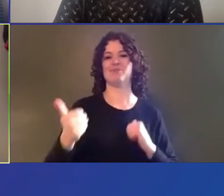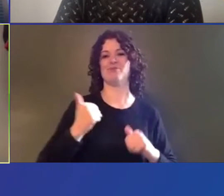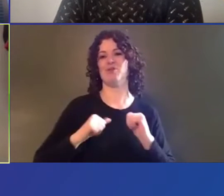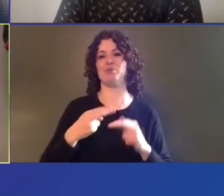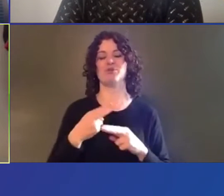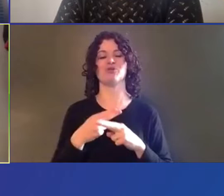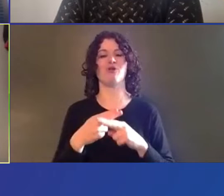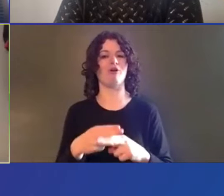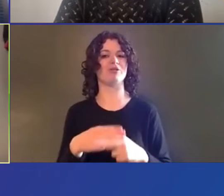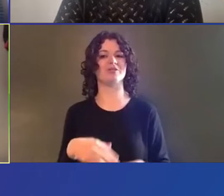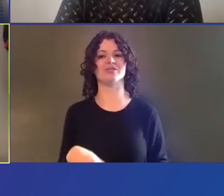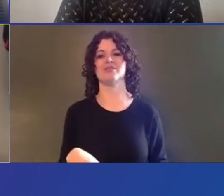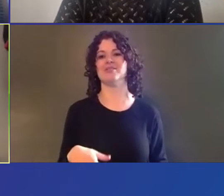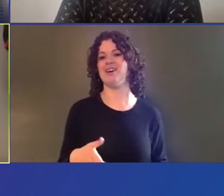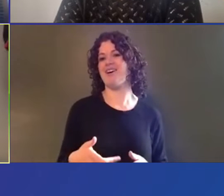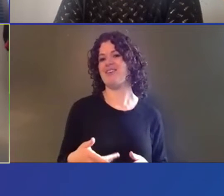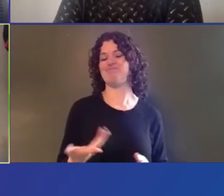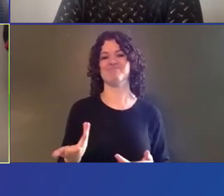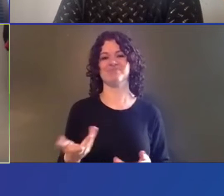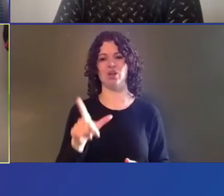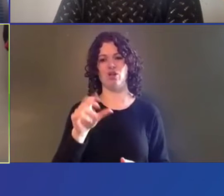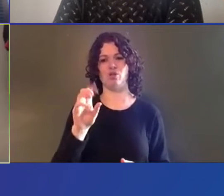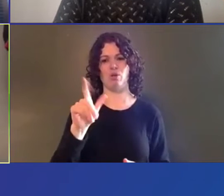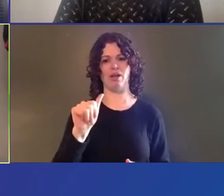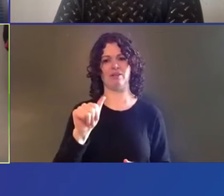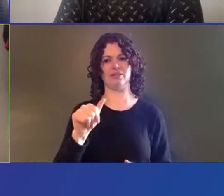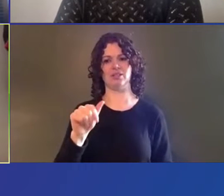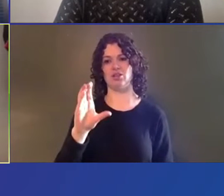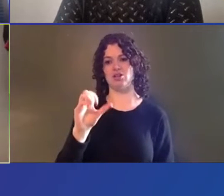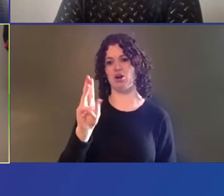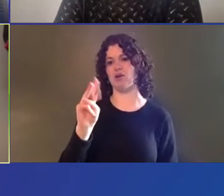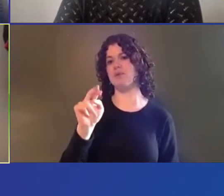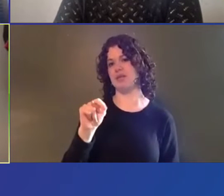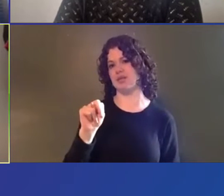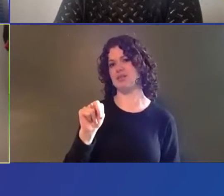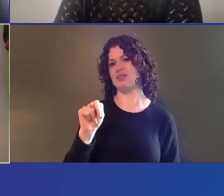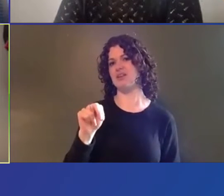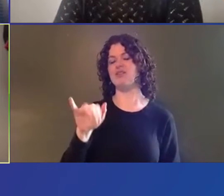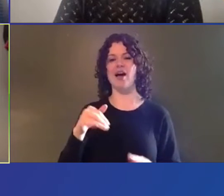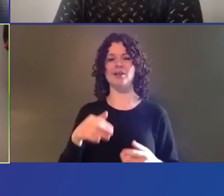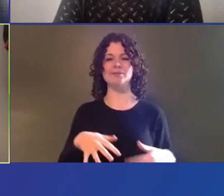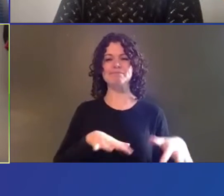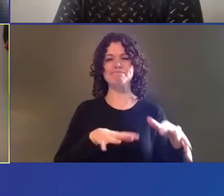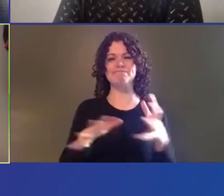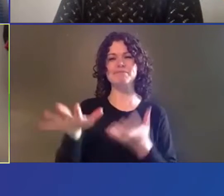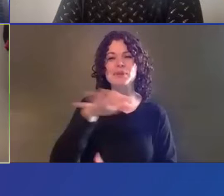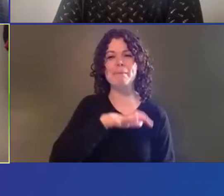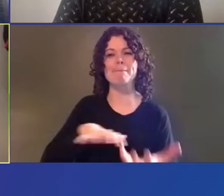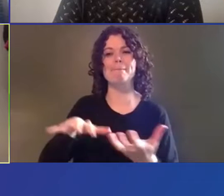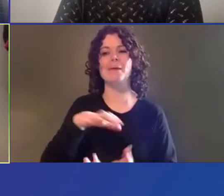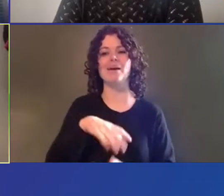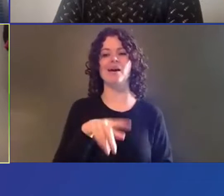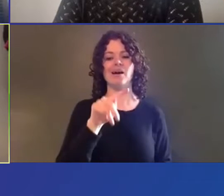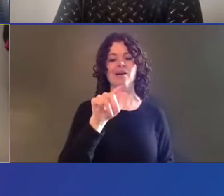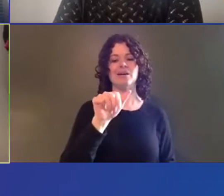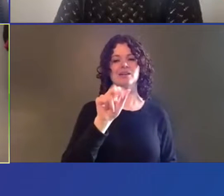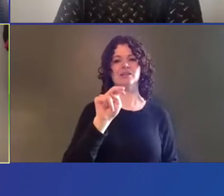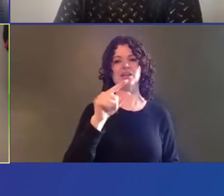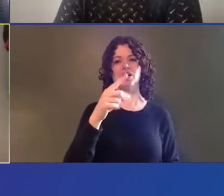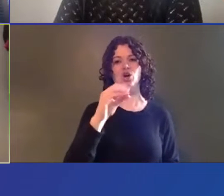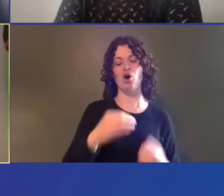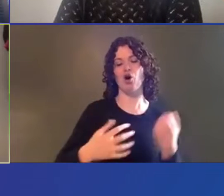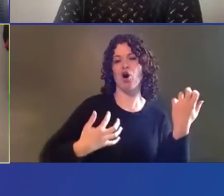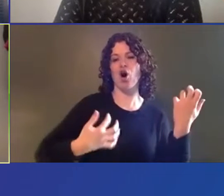mixes improvisation and Argentine tango together. And so we do performances and then a little workshop. And